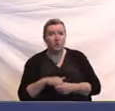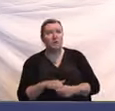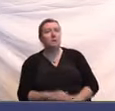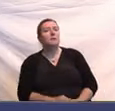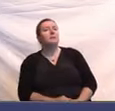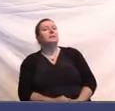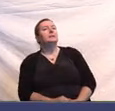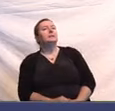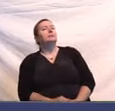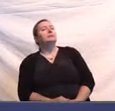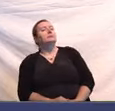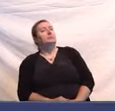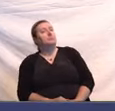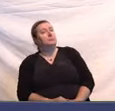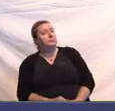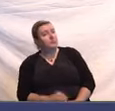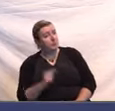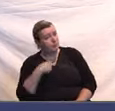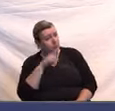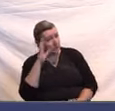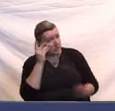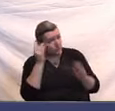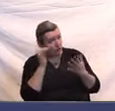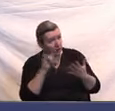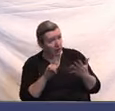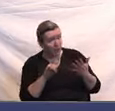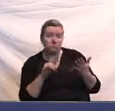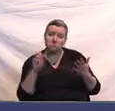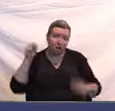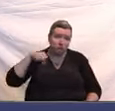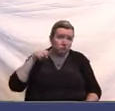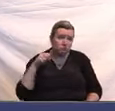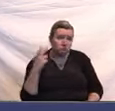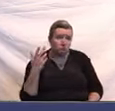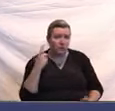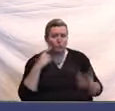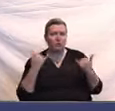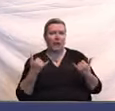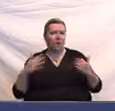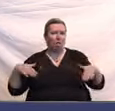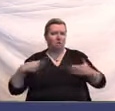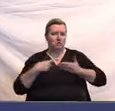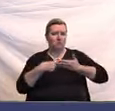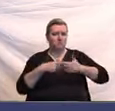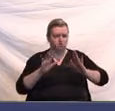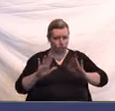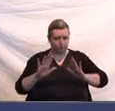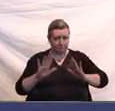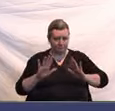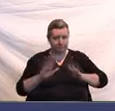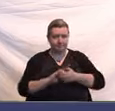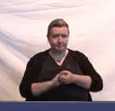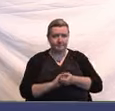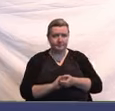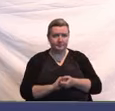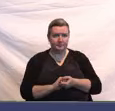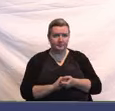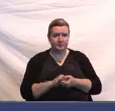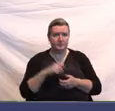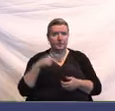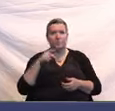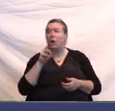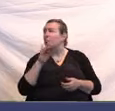Would we consider it? Yes, but at the moment that's not in the cards. But there is something that Paramount may want to comment